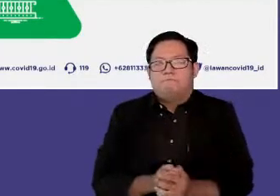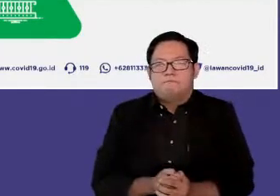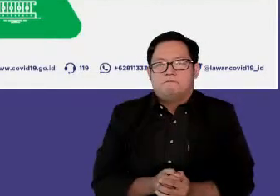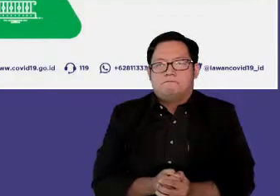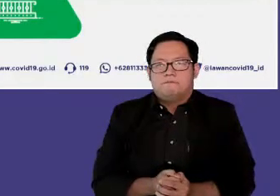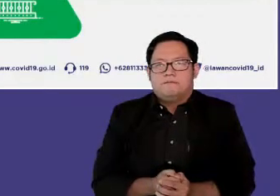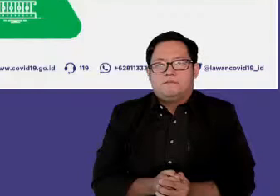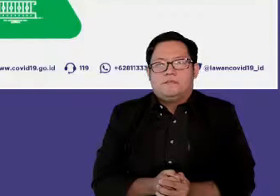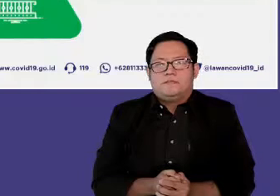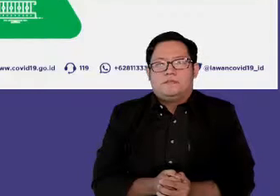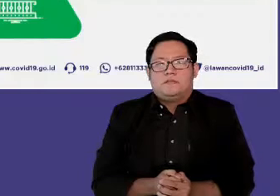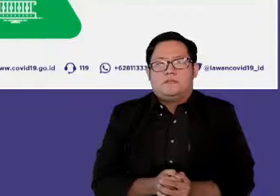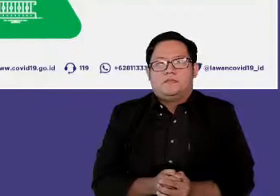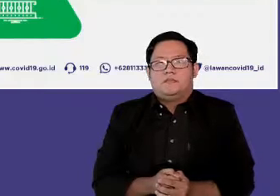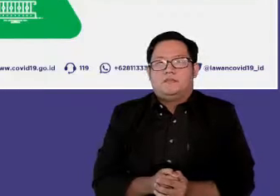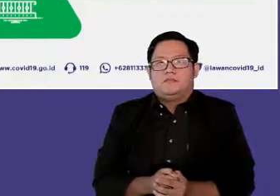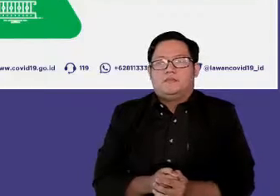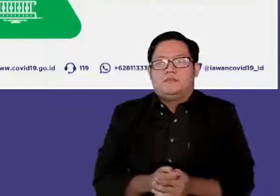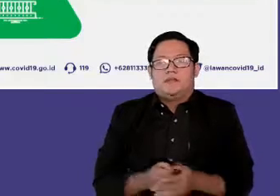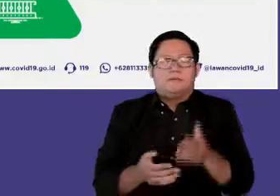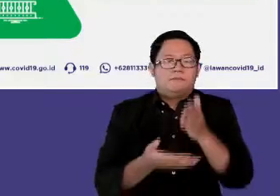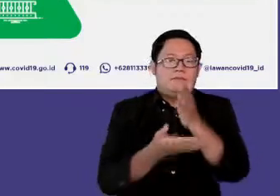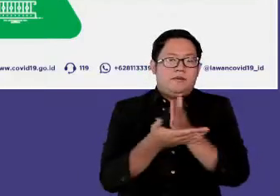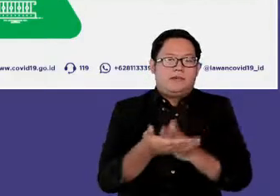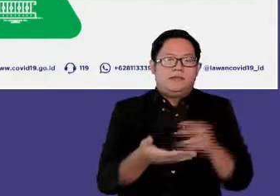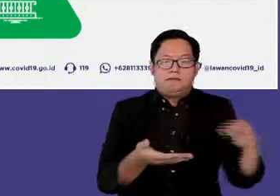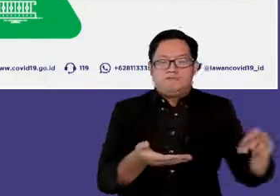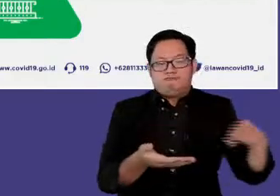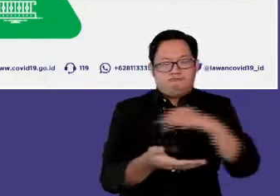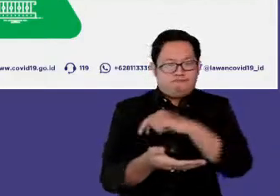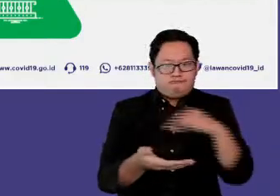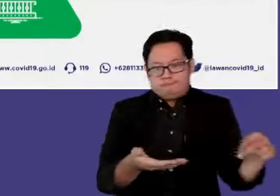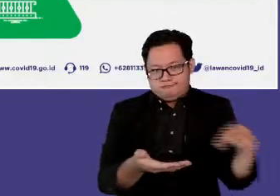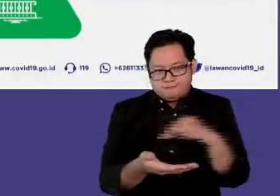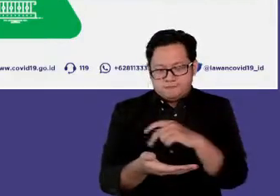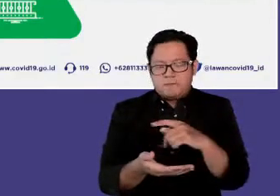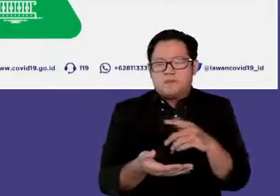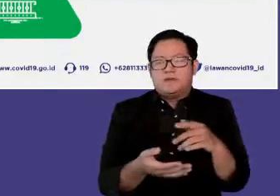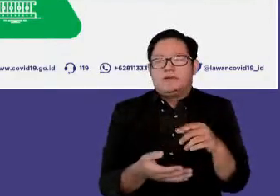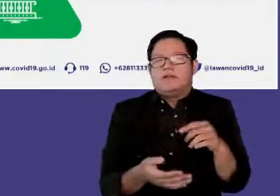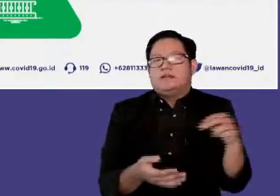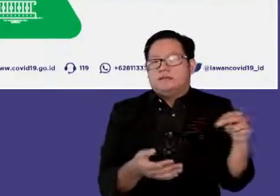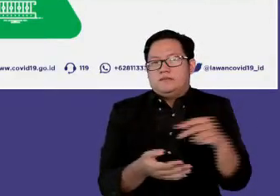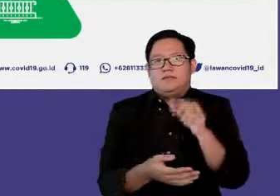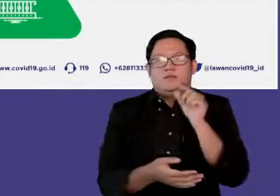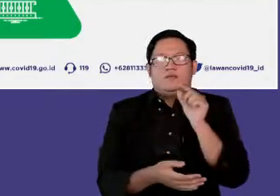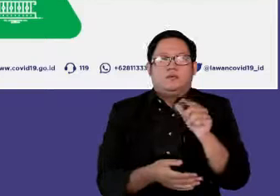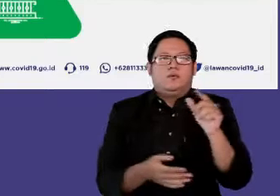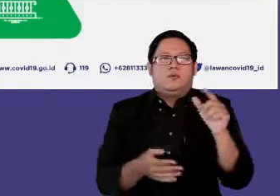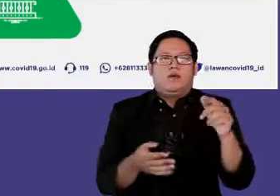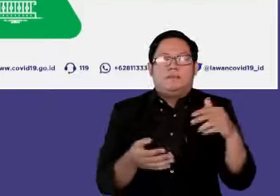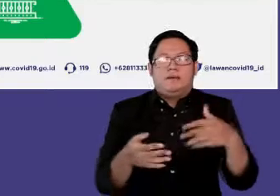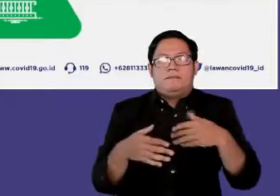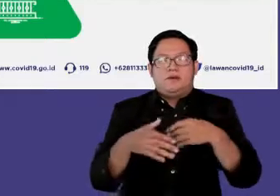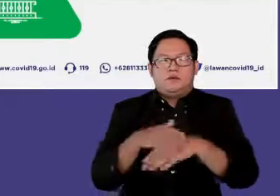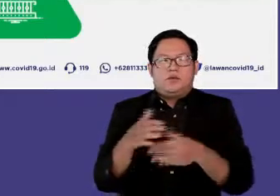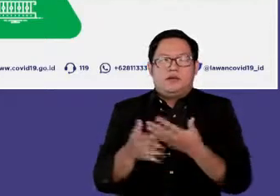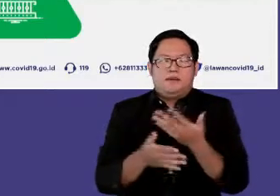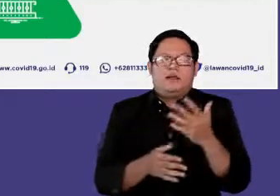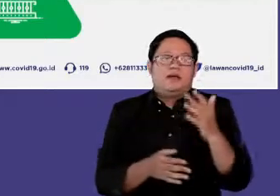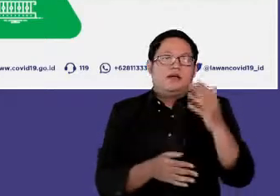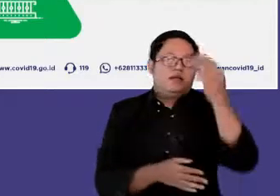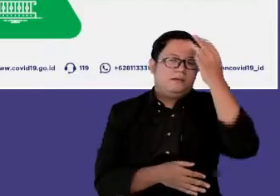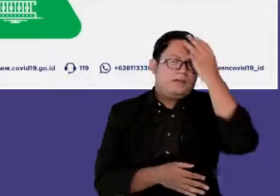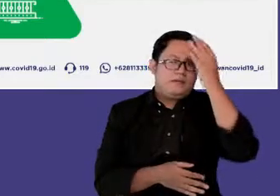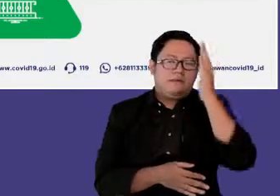via a cross-border post or PLBN of Aruk in West Kalimantan and Antikong also in West